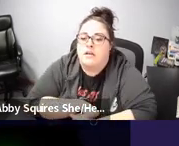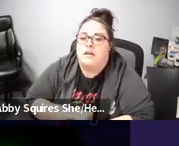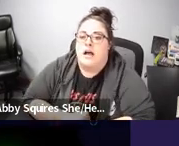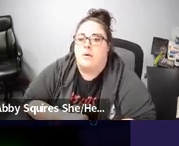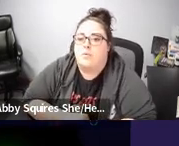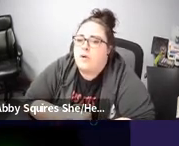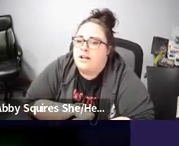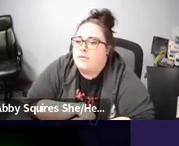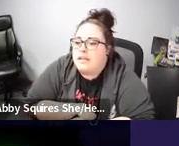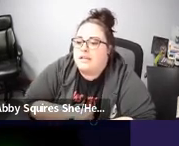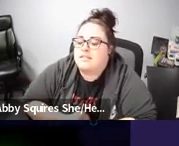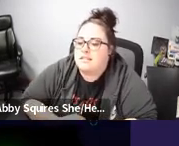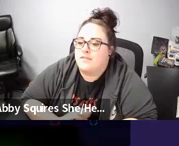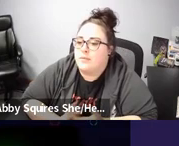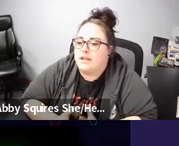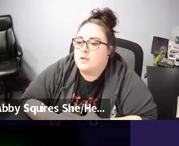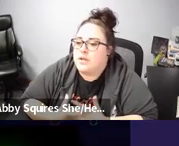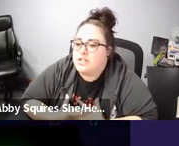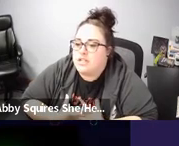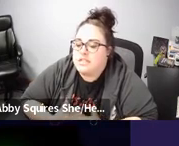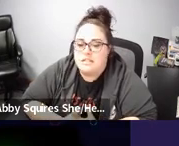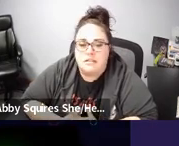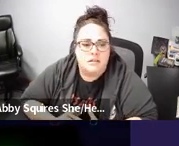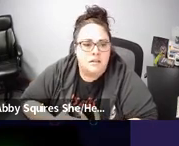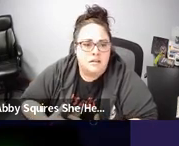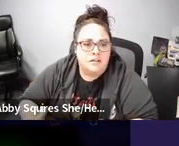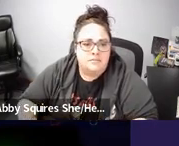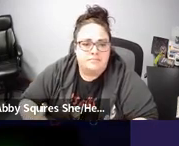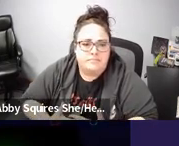but we'll wait a couple minutes and see if anyone has questions.